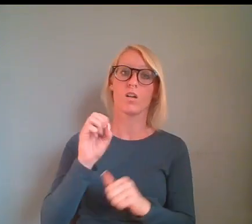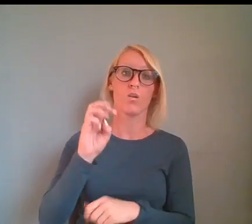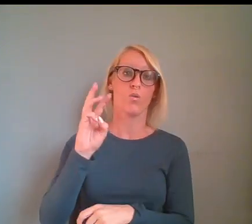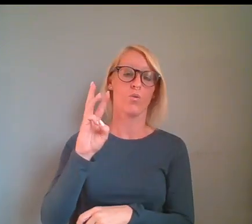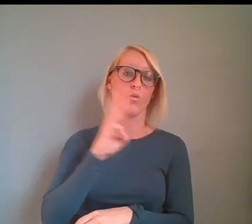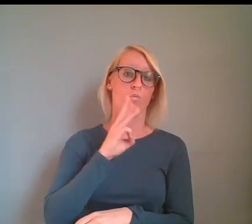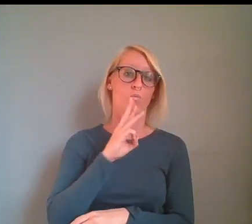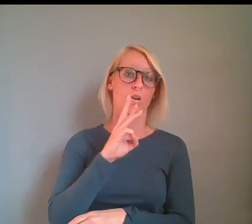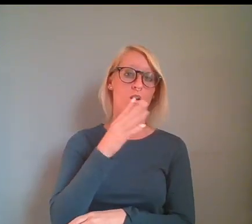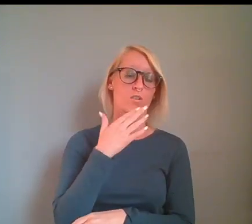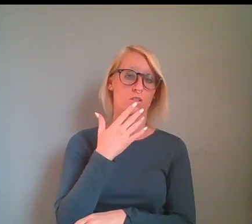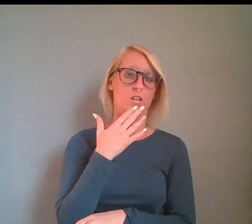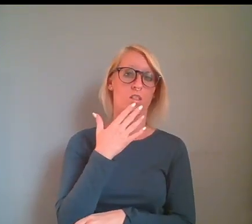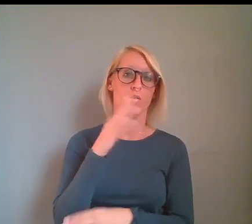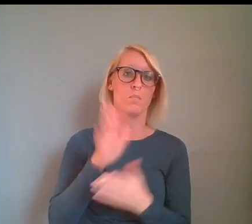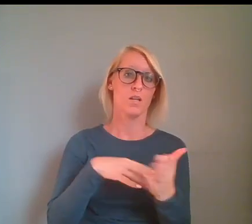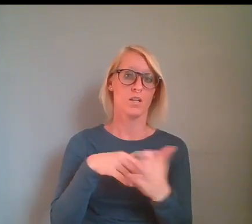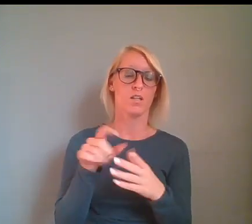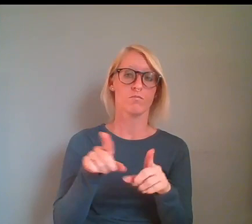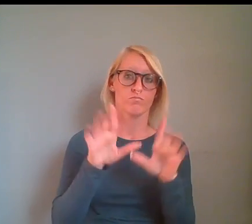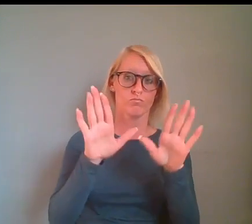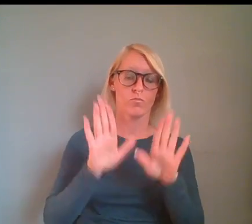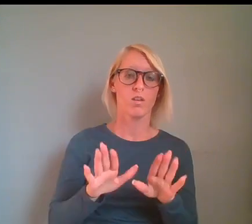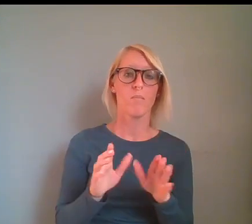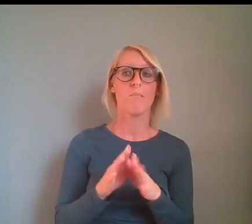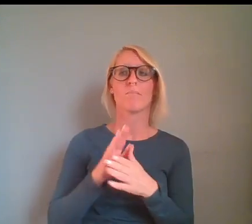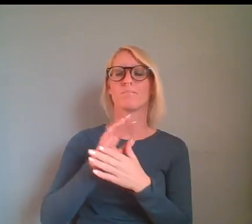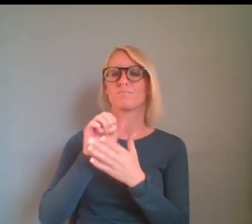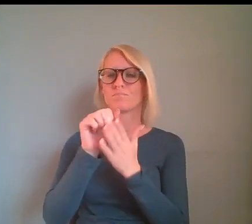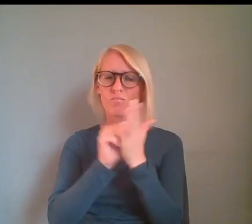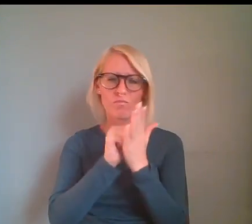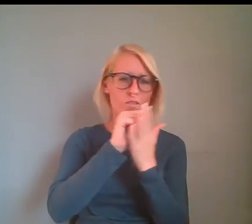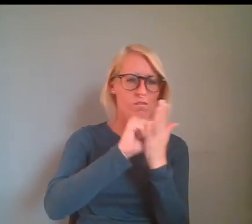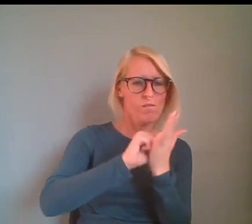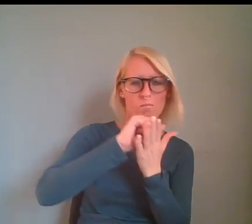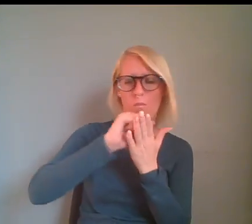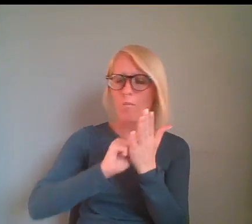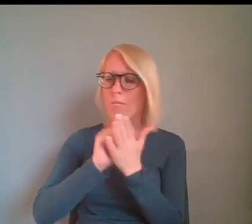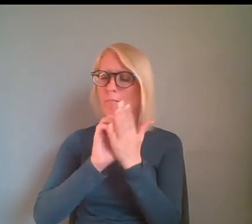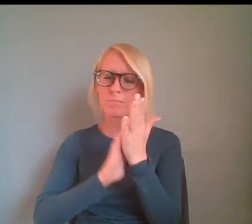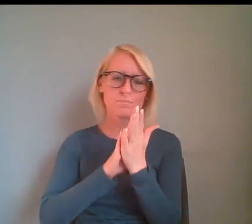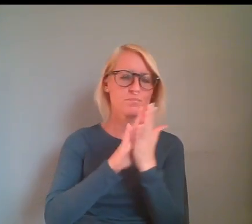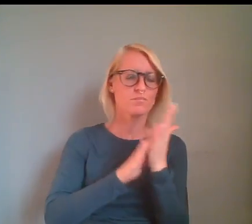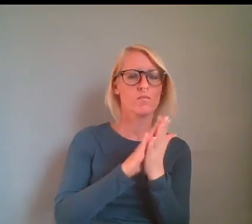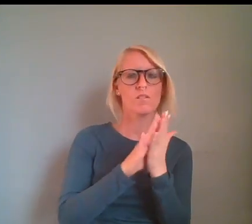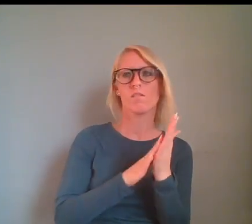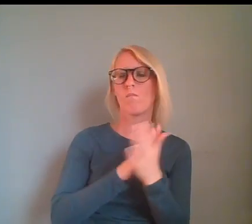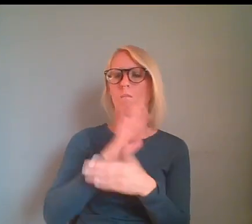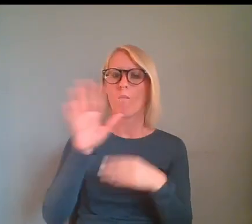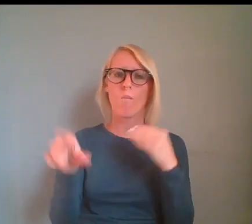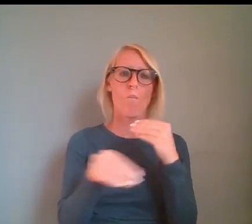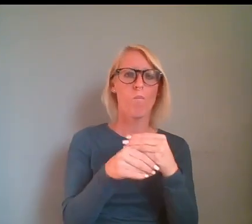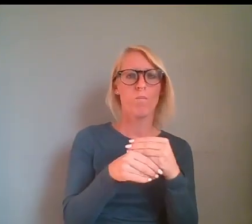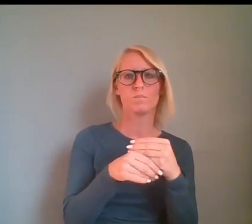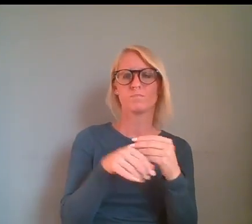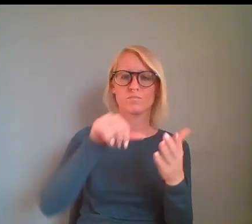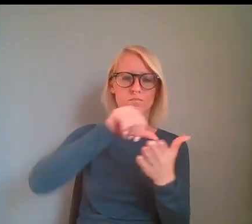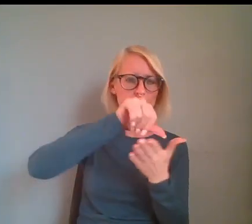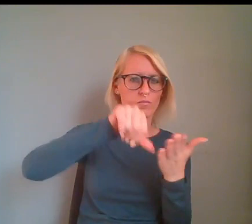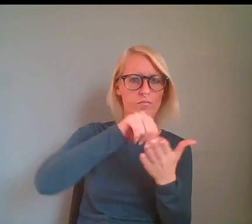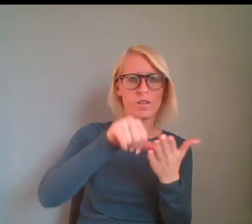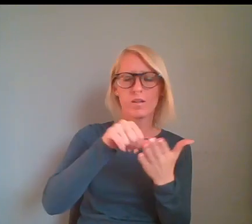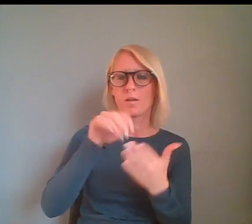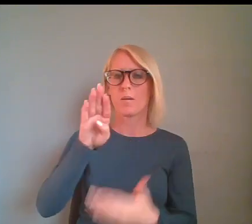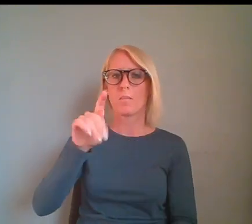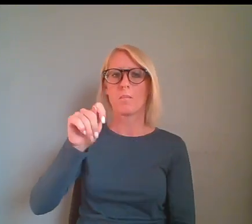then you sand and sand, and then you can glue on stuff if you want. You can glue on buttons, you can glue on photos you like, you can glue